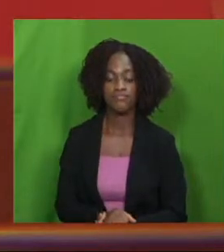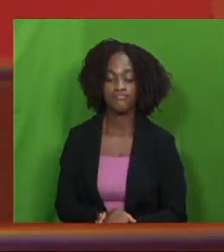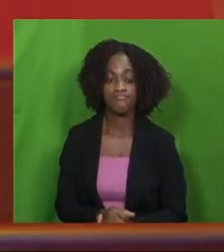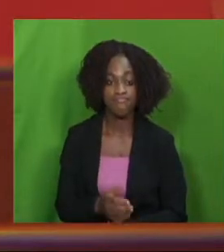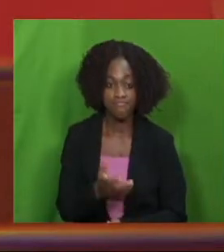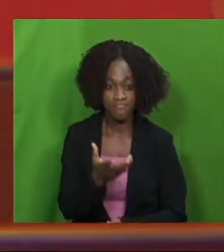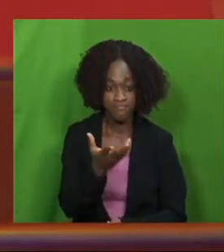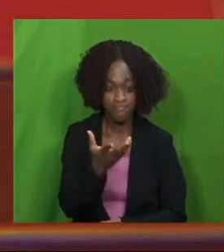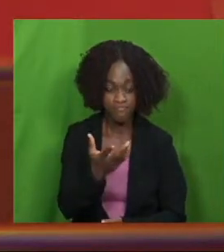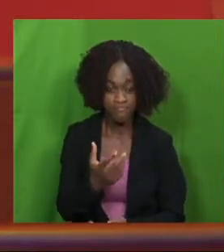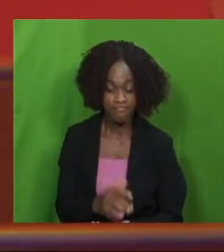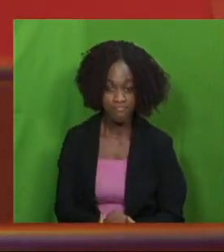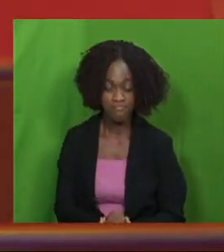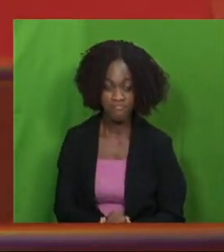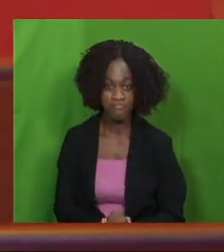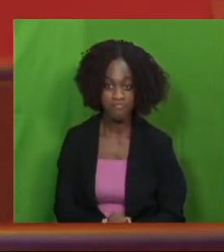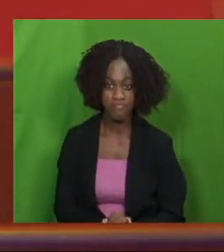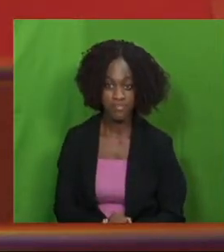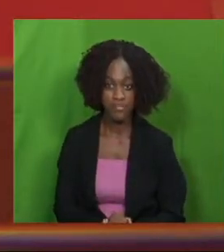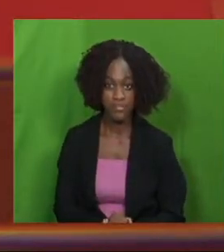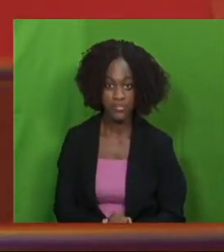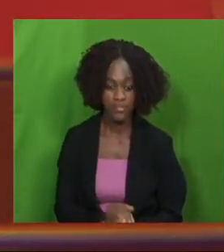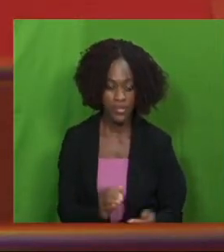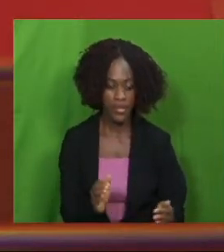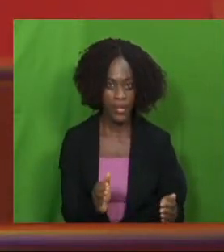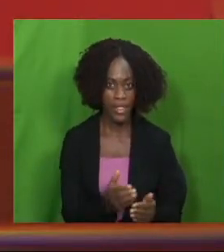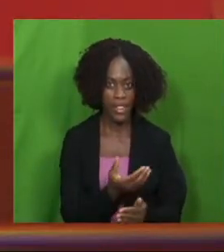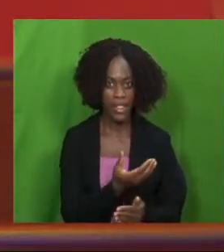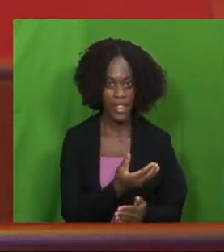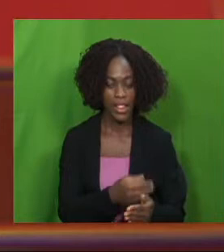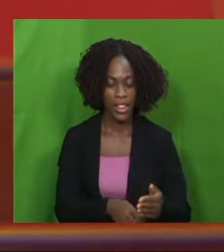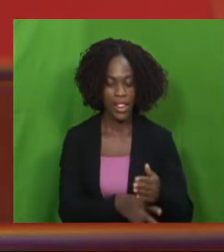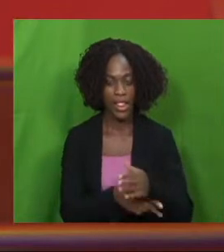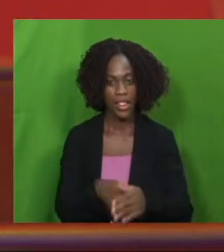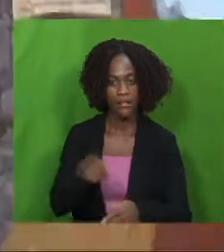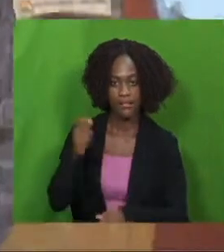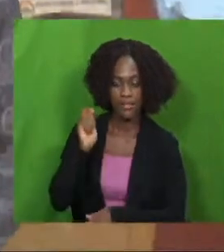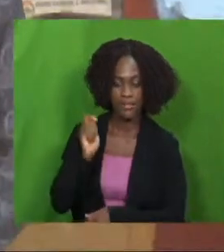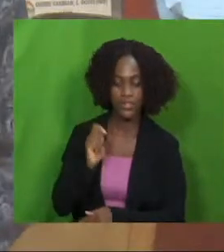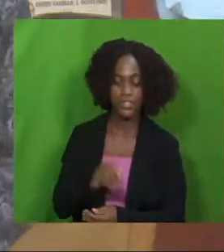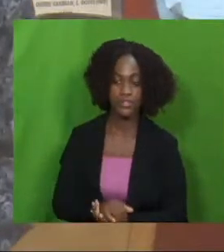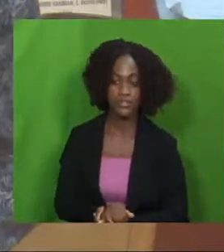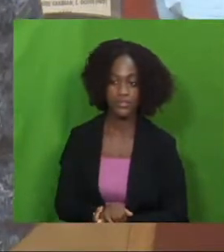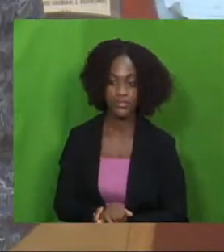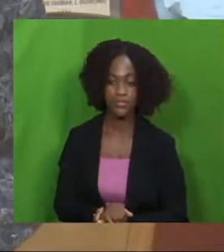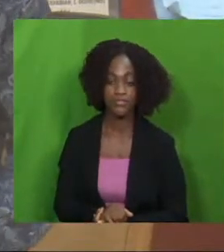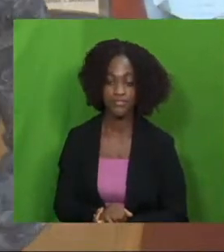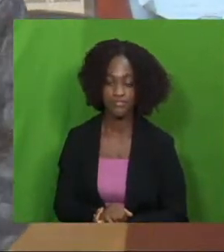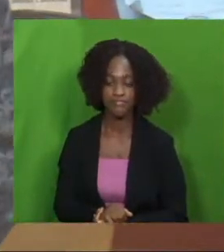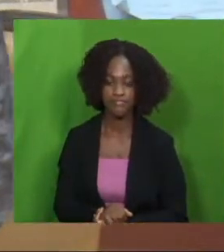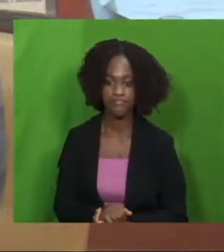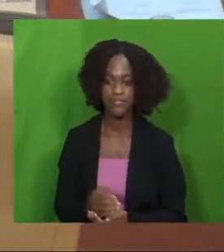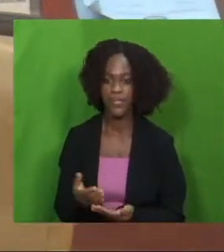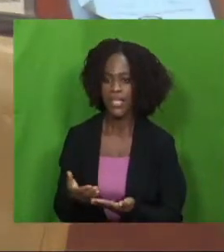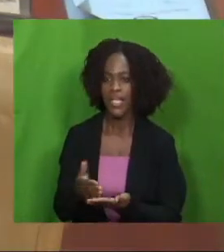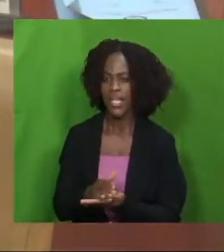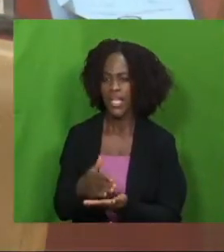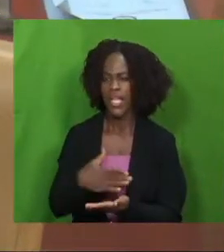Yes. Minority Deputy Whip. Thank you, Mr. Speaker. Mr. Speaker, on page